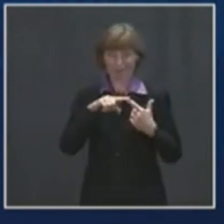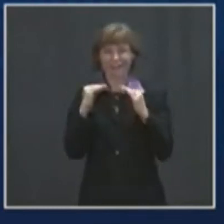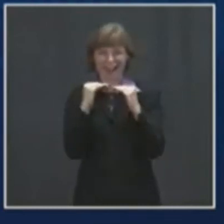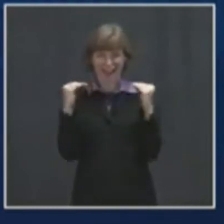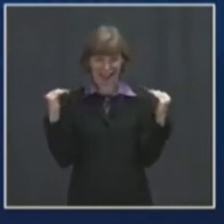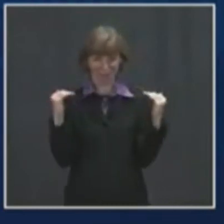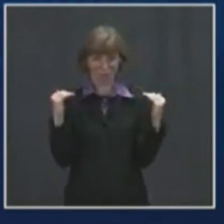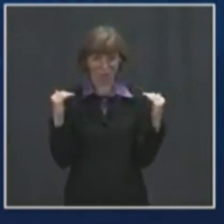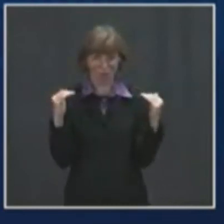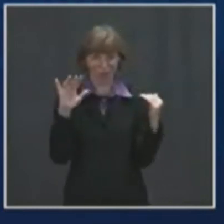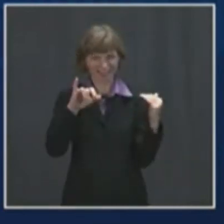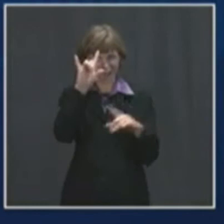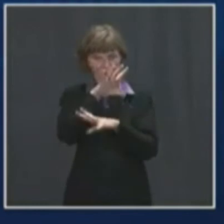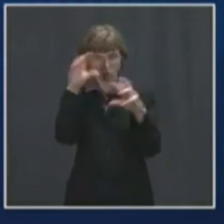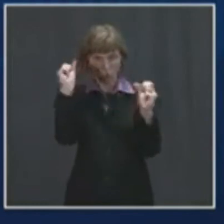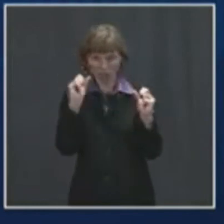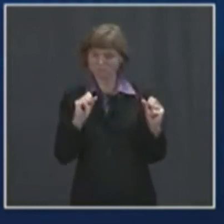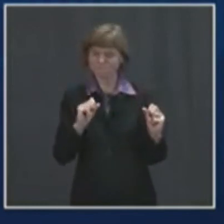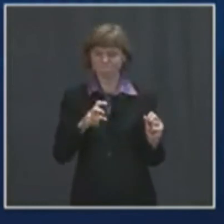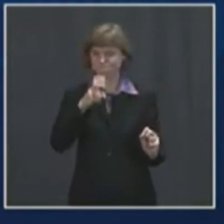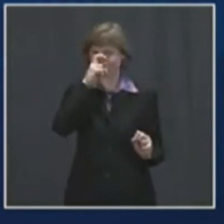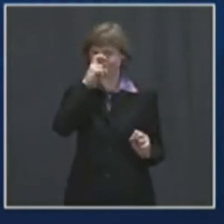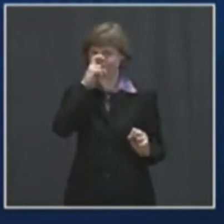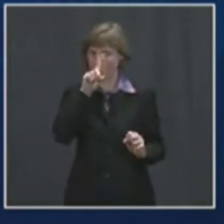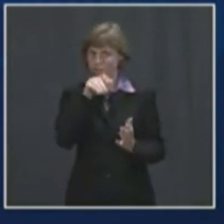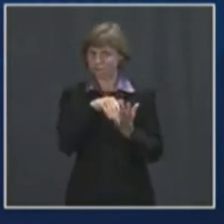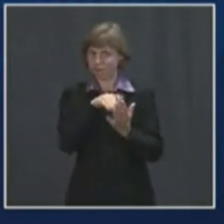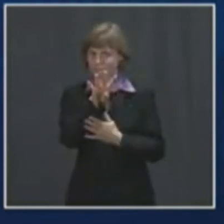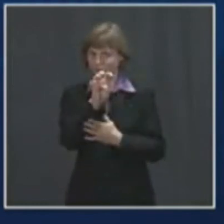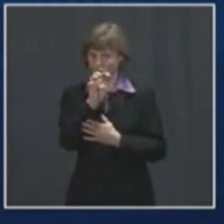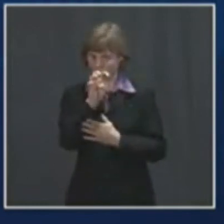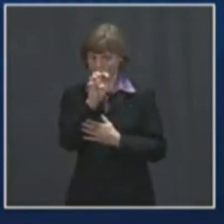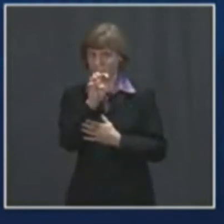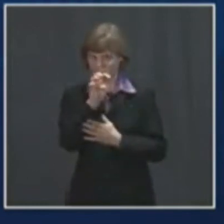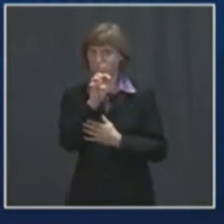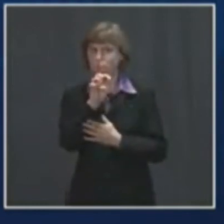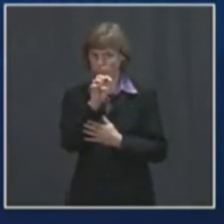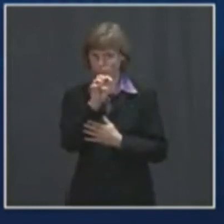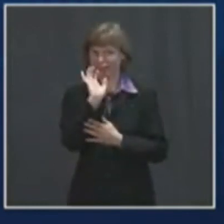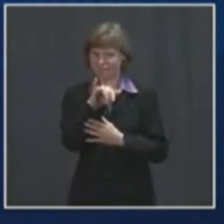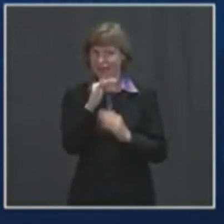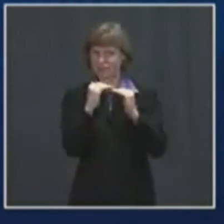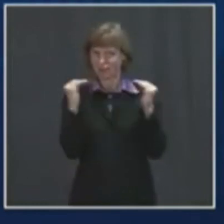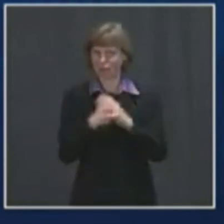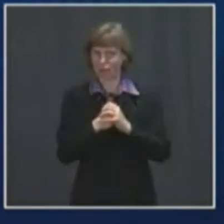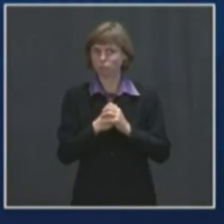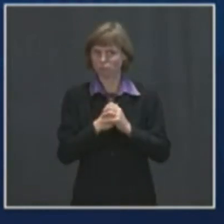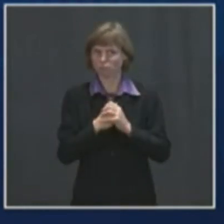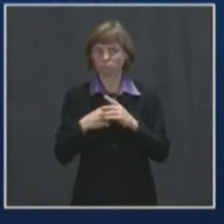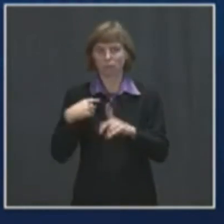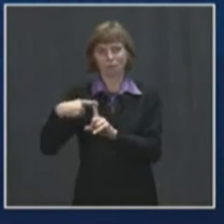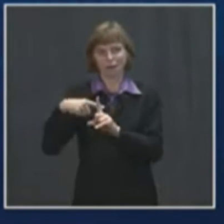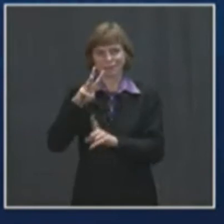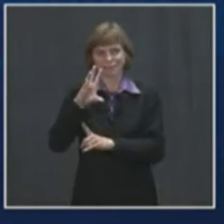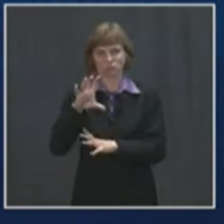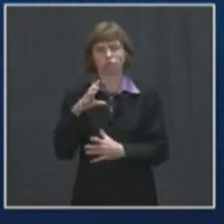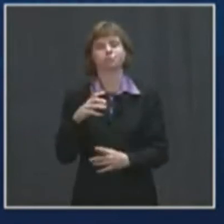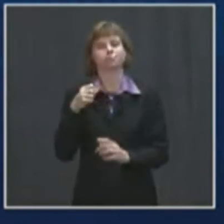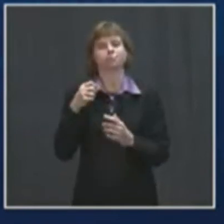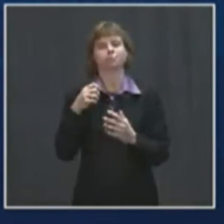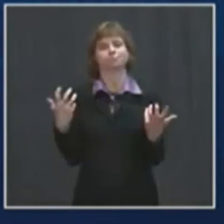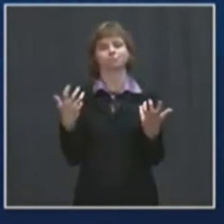The president has been firm on 1,400 as a level, which, plus the 600 gets you to 2,000.